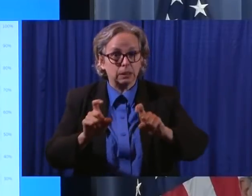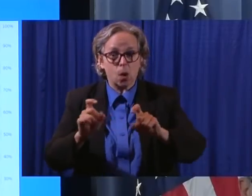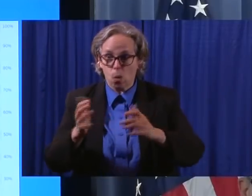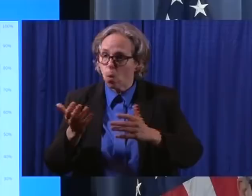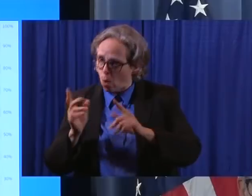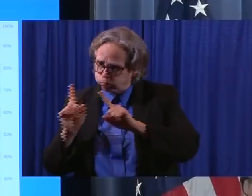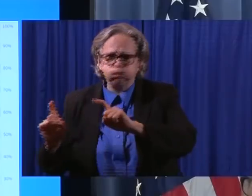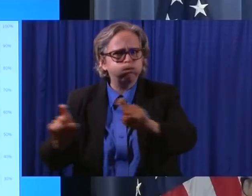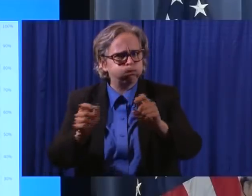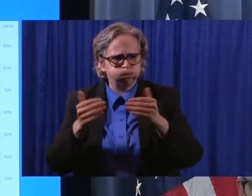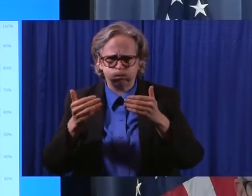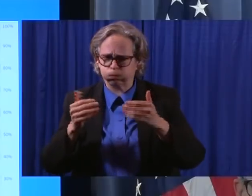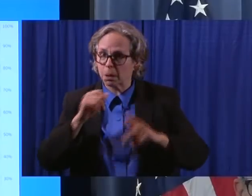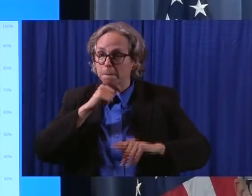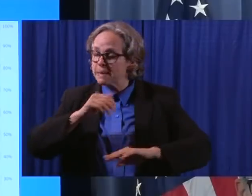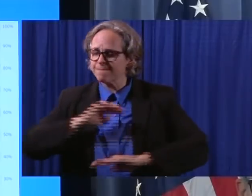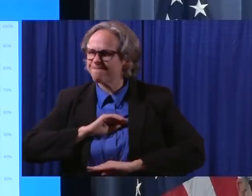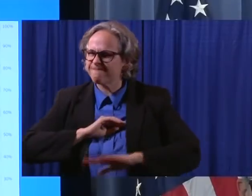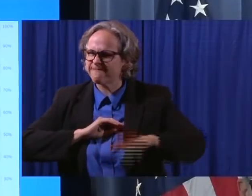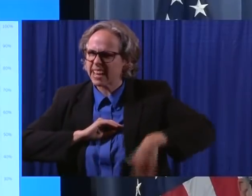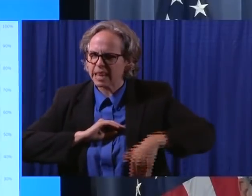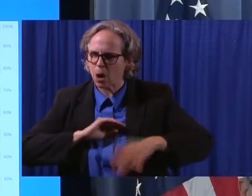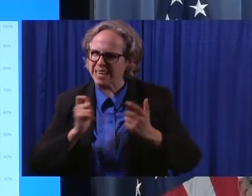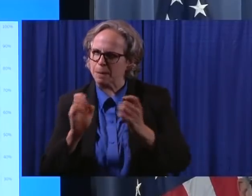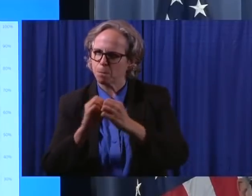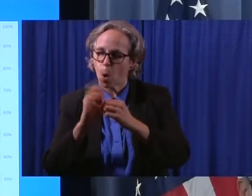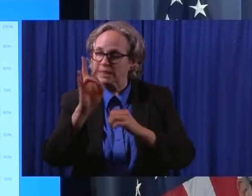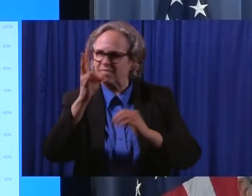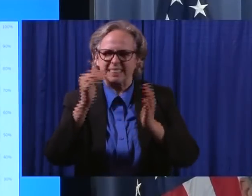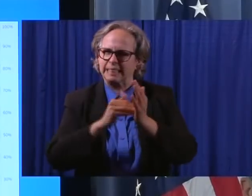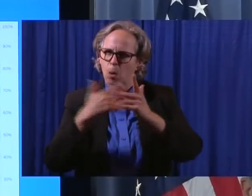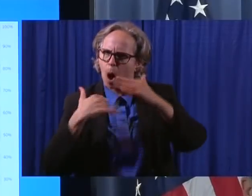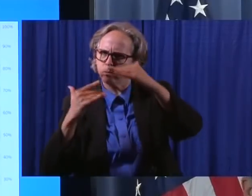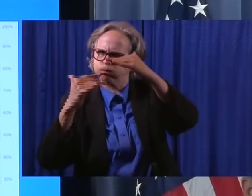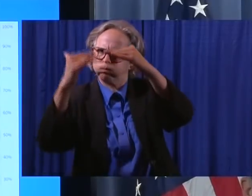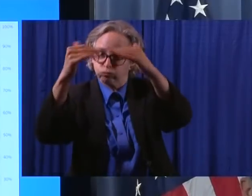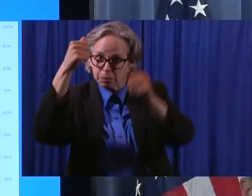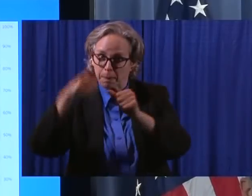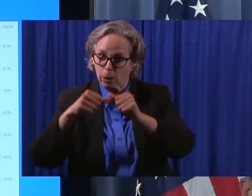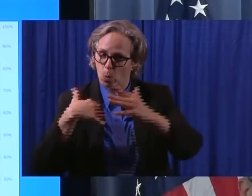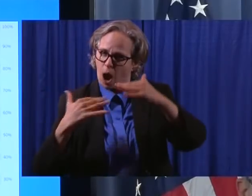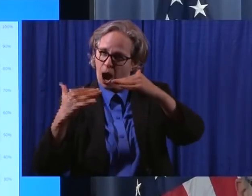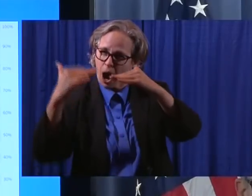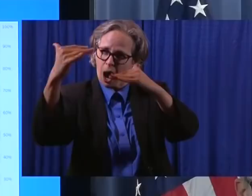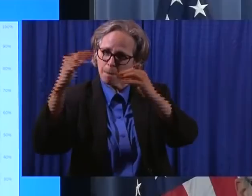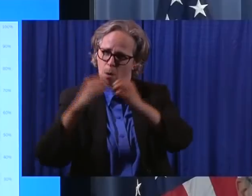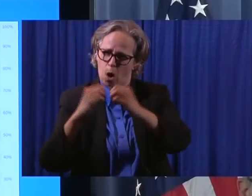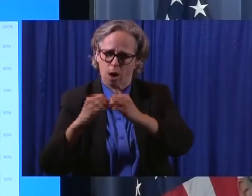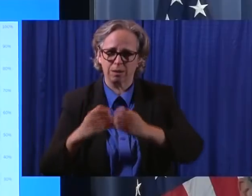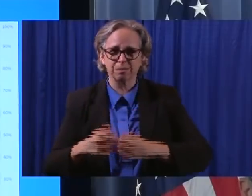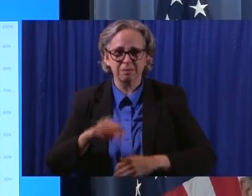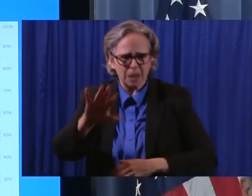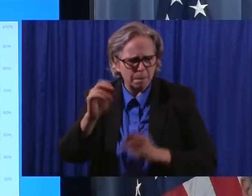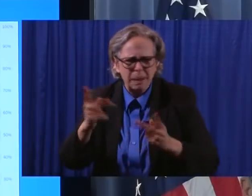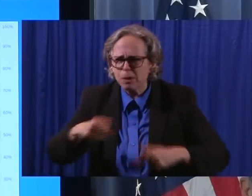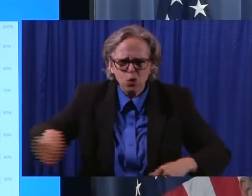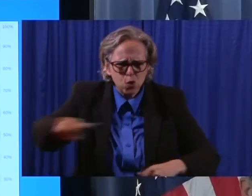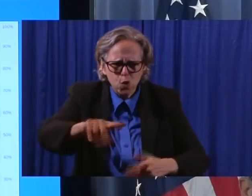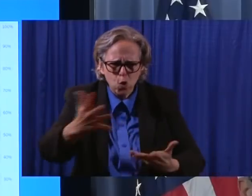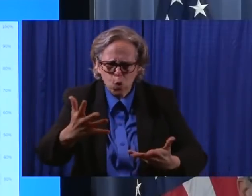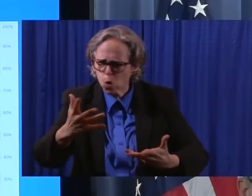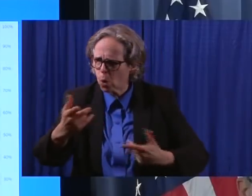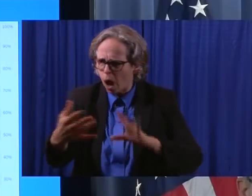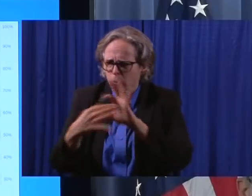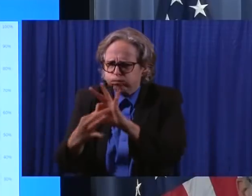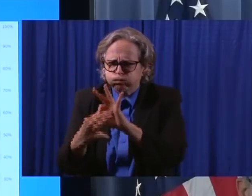be. We need to get much higher, but we're getting great cooperation from people around the state. A